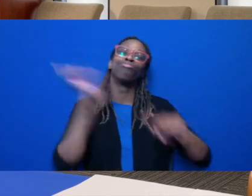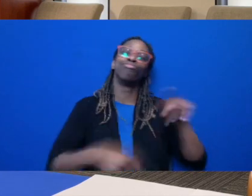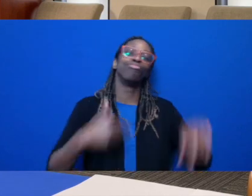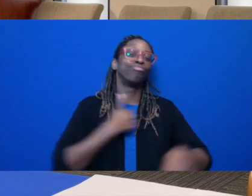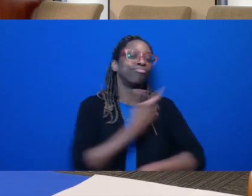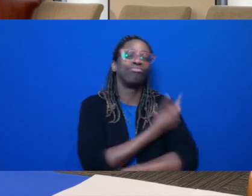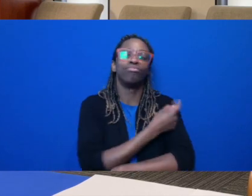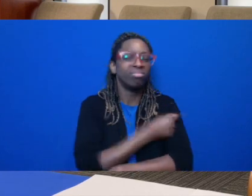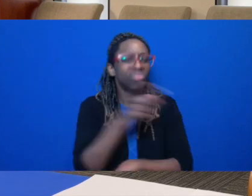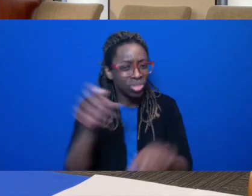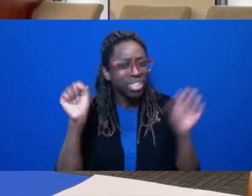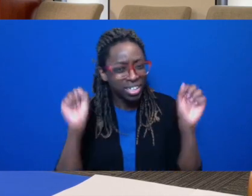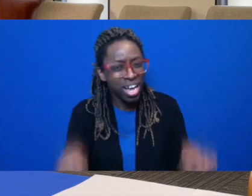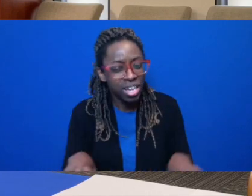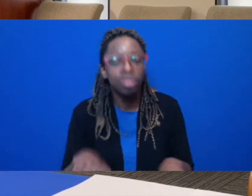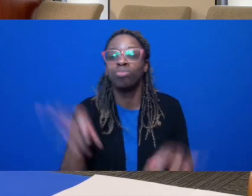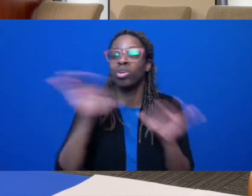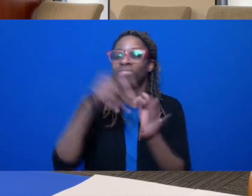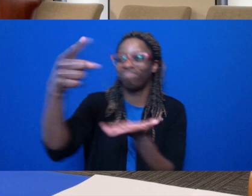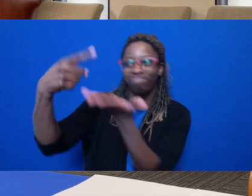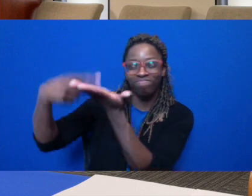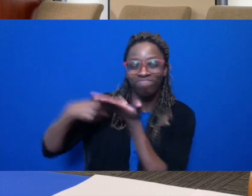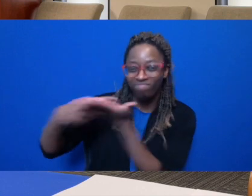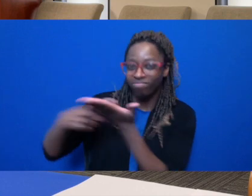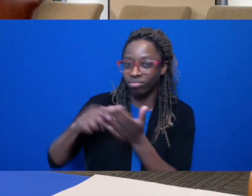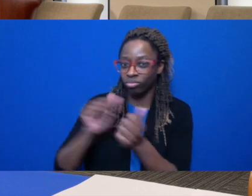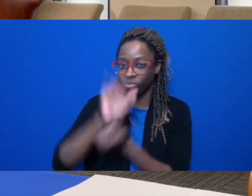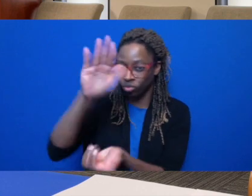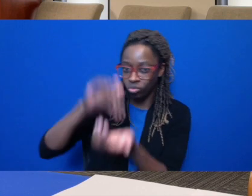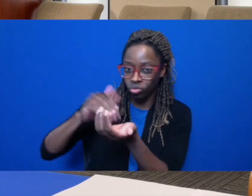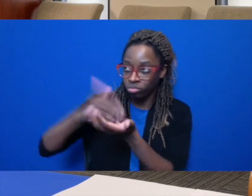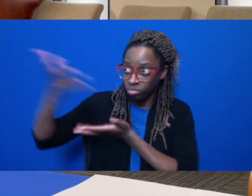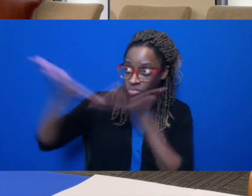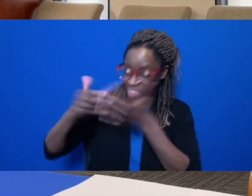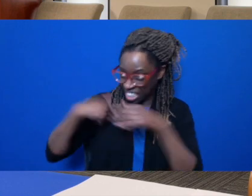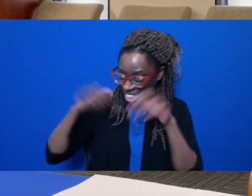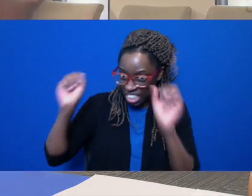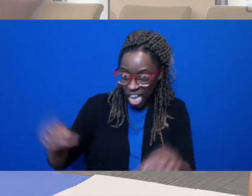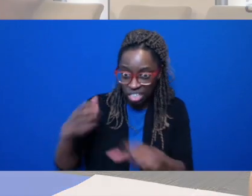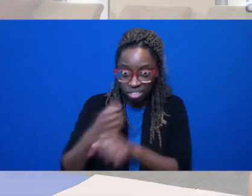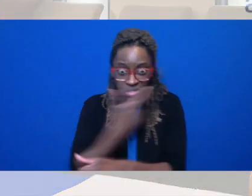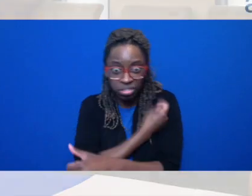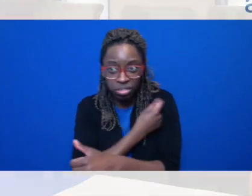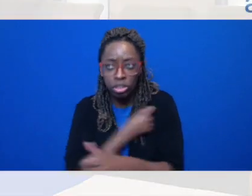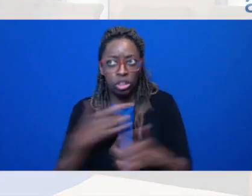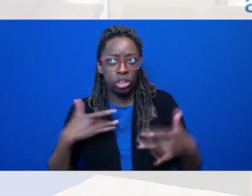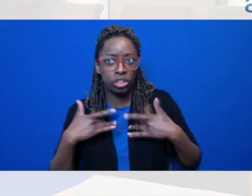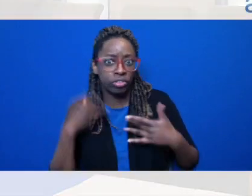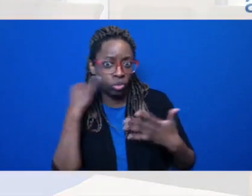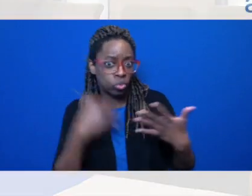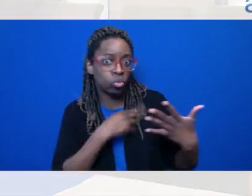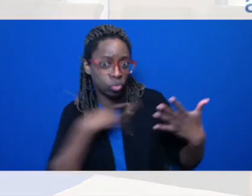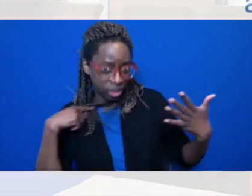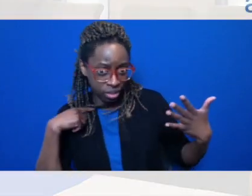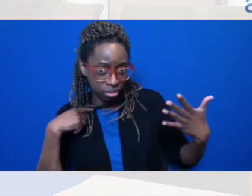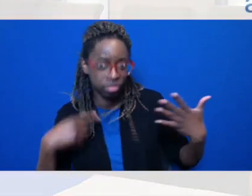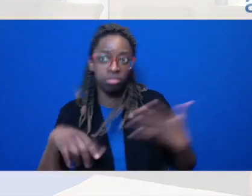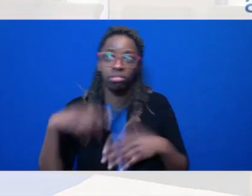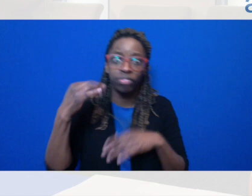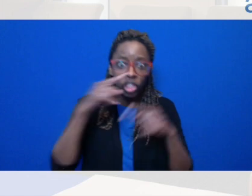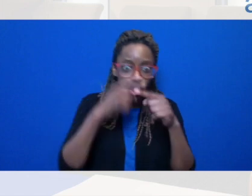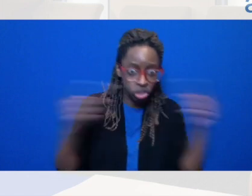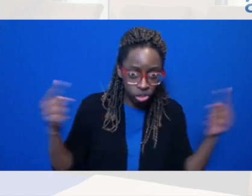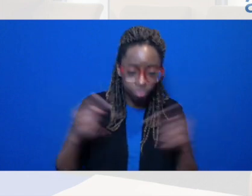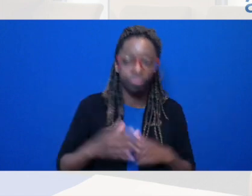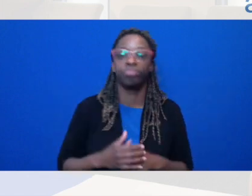vaccine. But good, always good to discuss with your medical provider. So the other thing is that these vaccines are